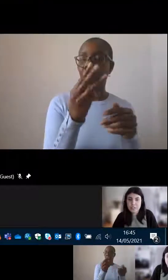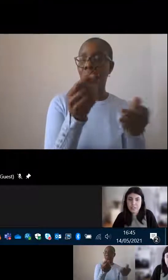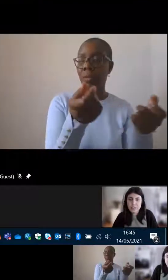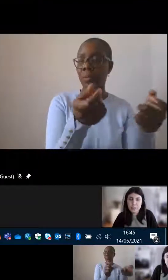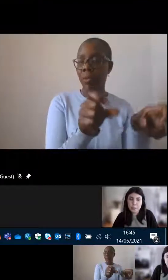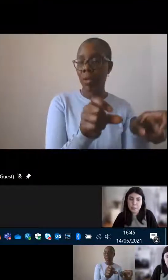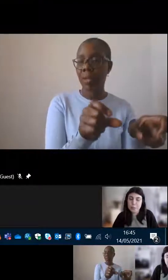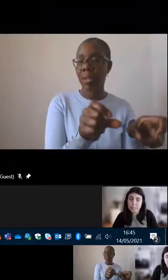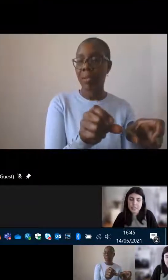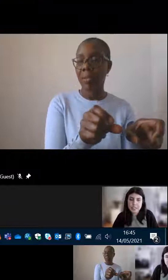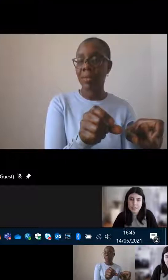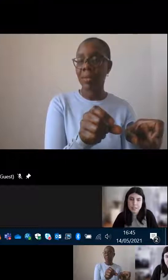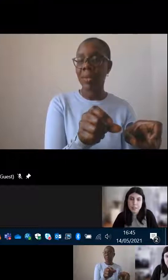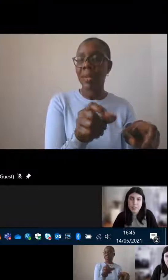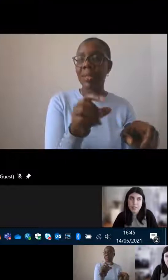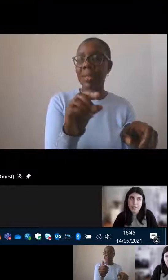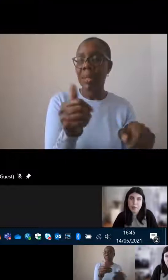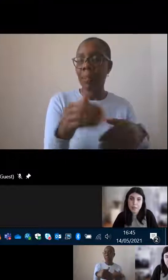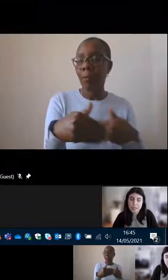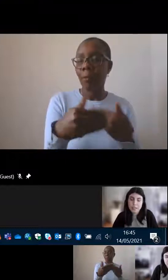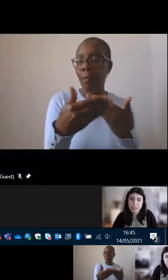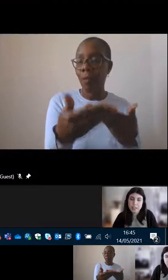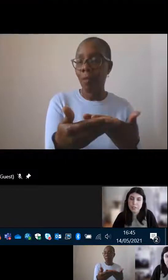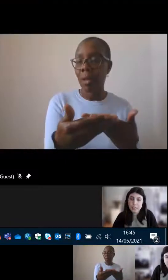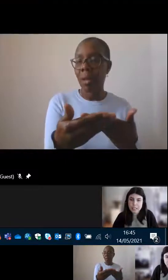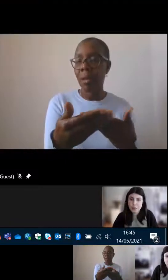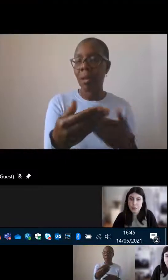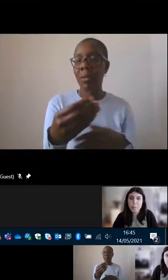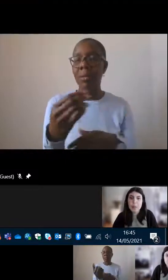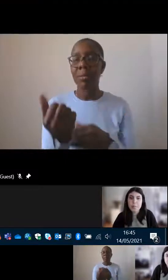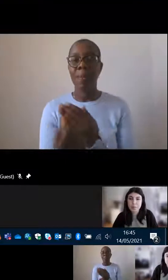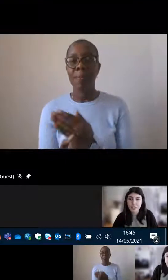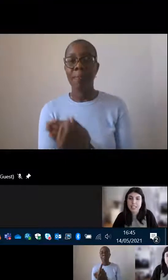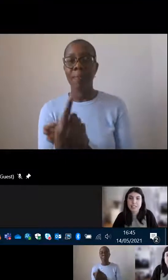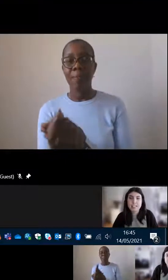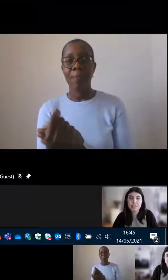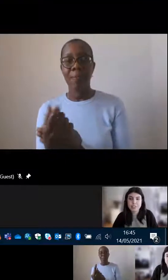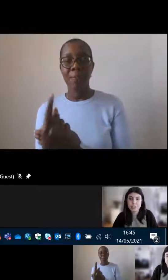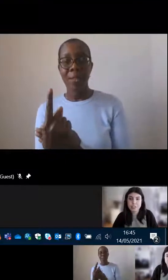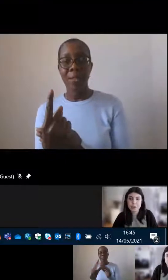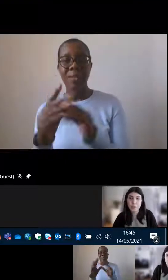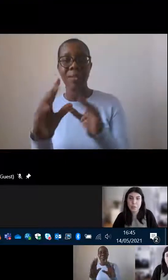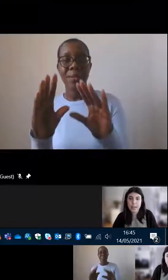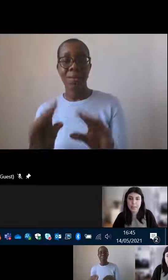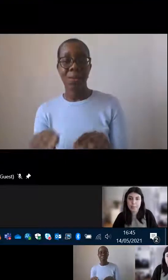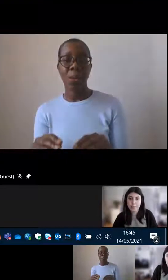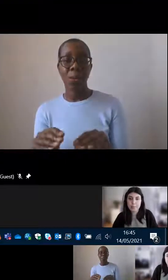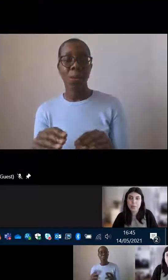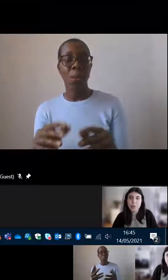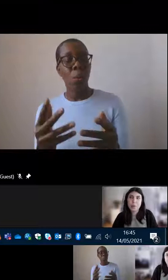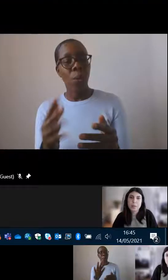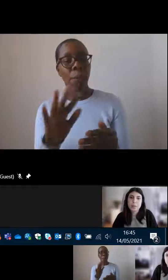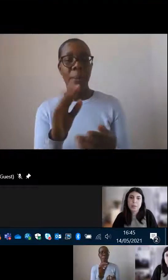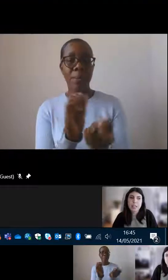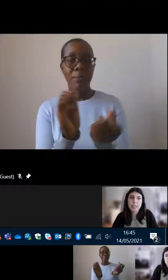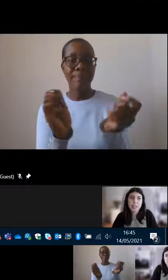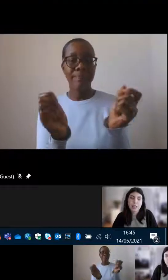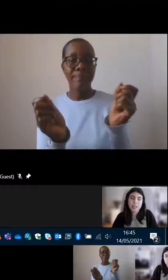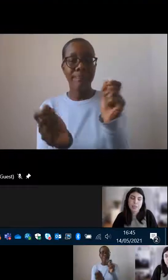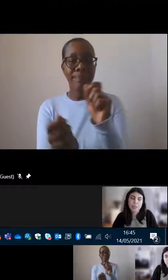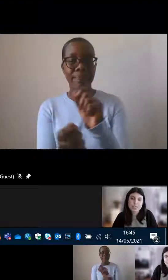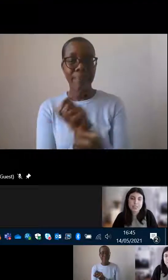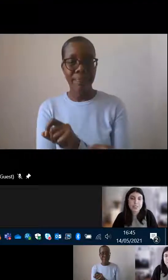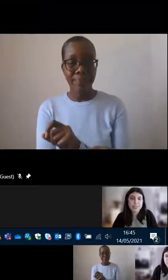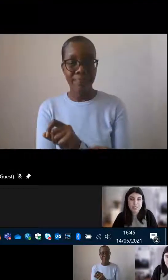the offers or events may not be longer running or might be running in a different way, or they might